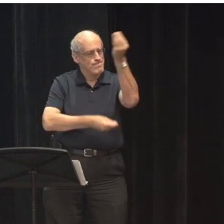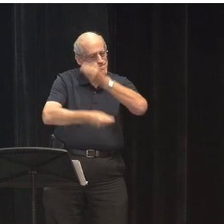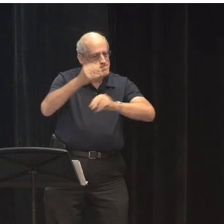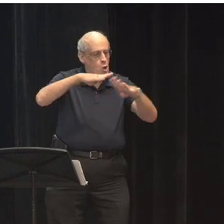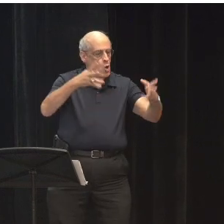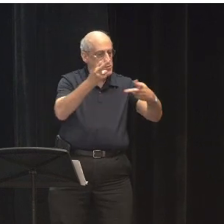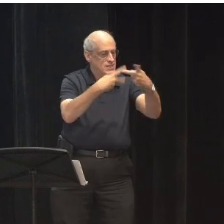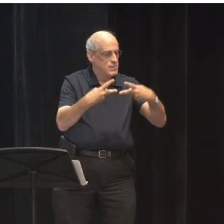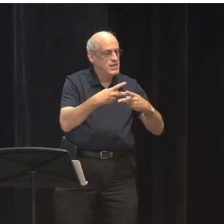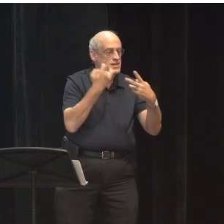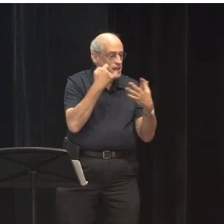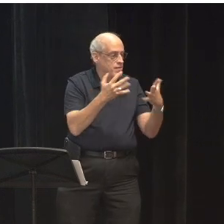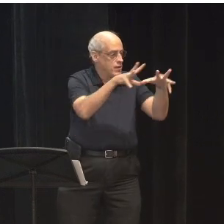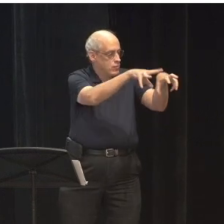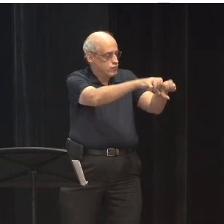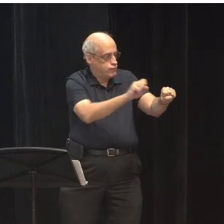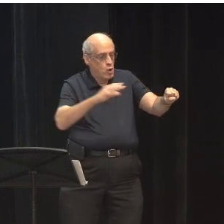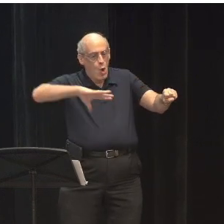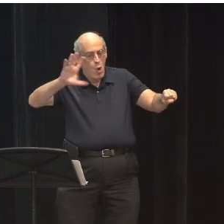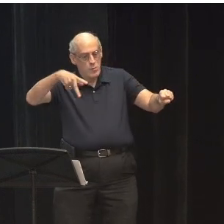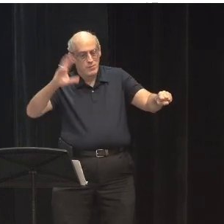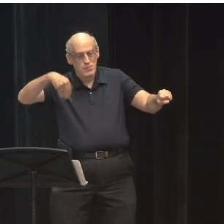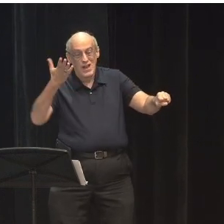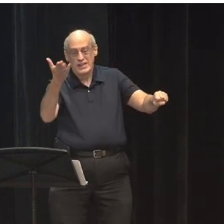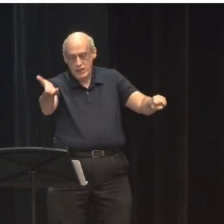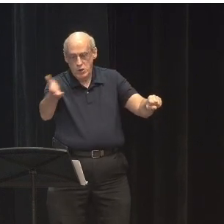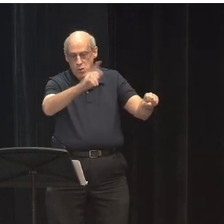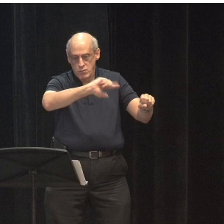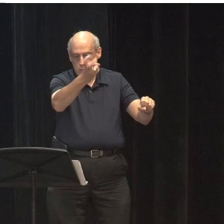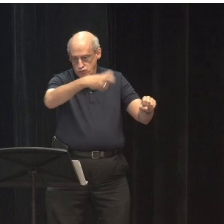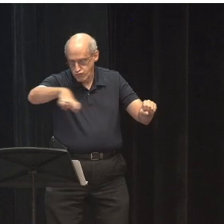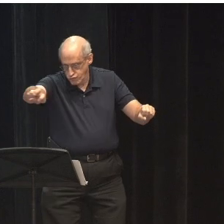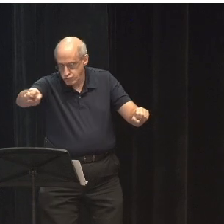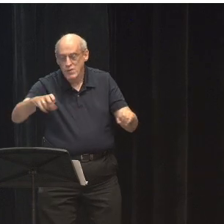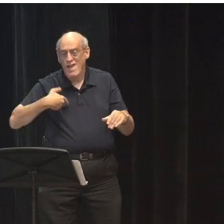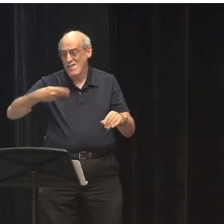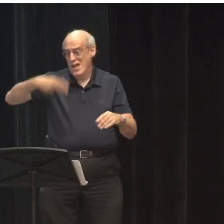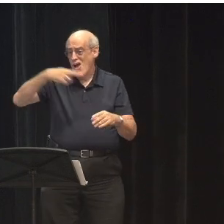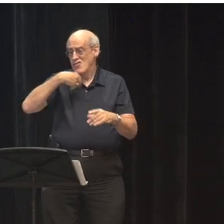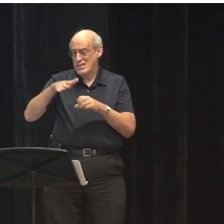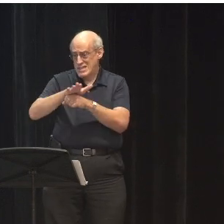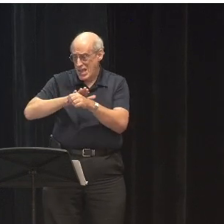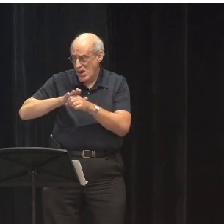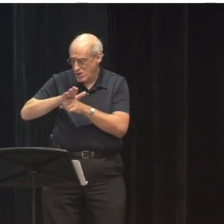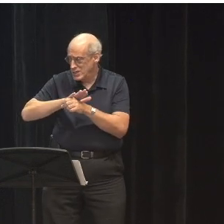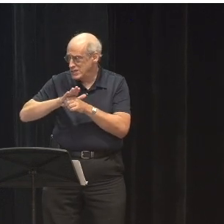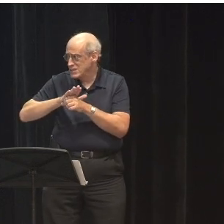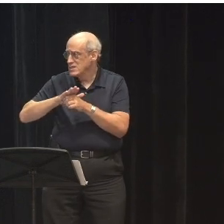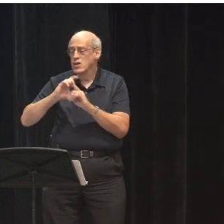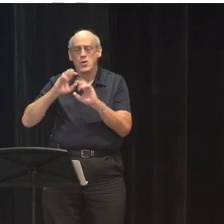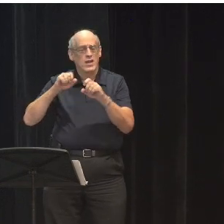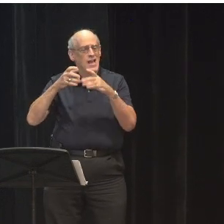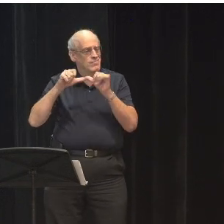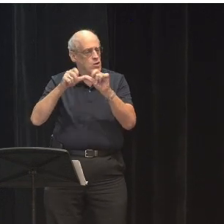space. Sequence the construction to advance the protection of highest risk areas and the continuous stretches of space that can be